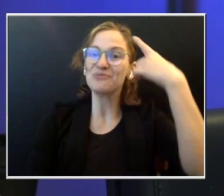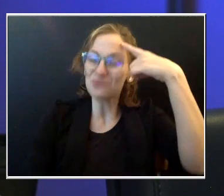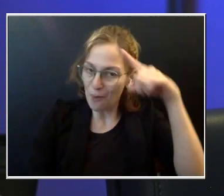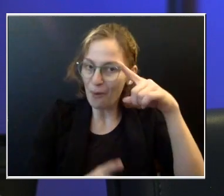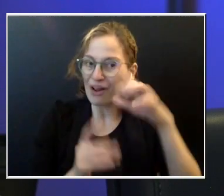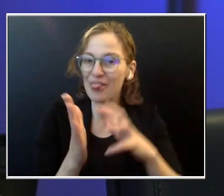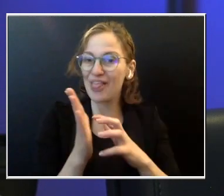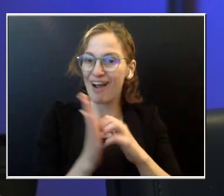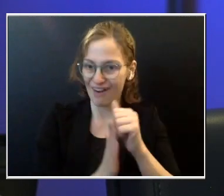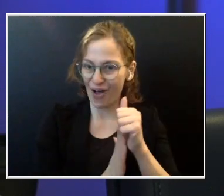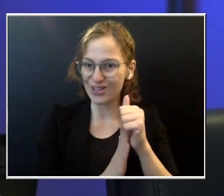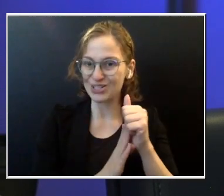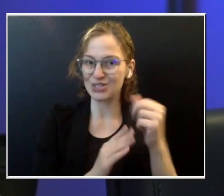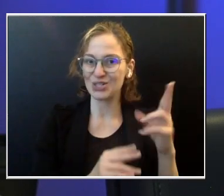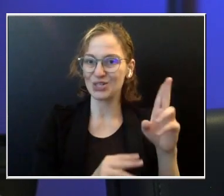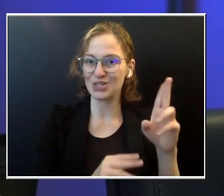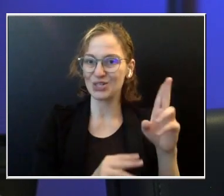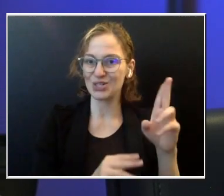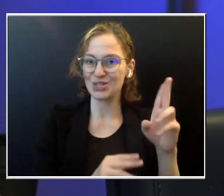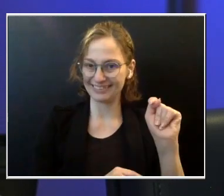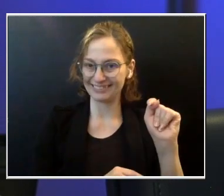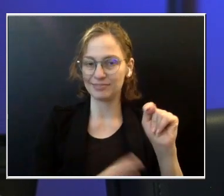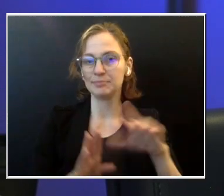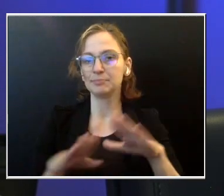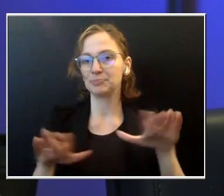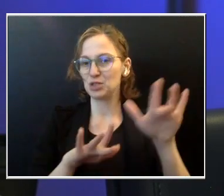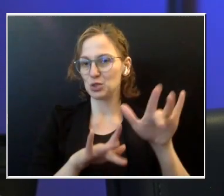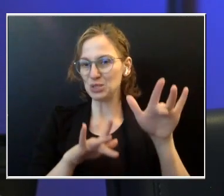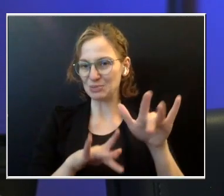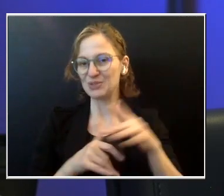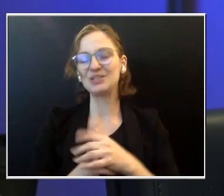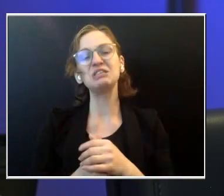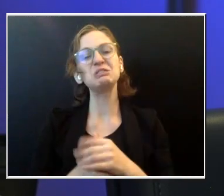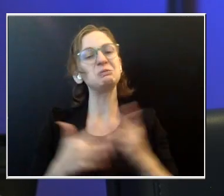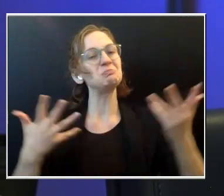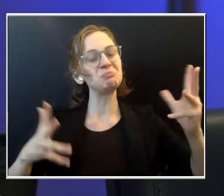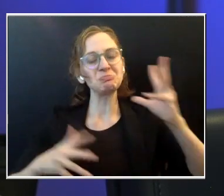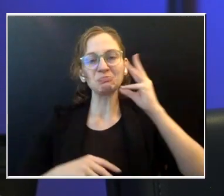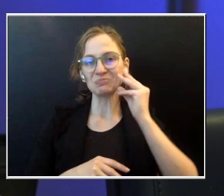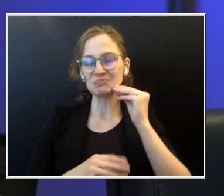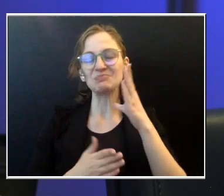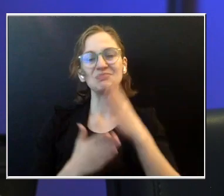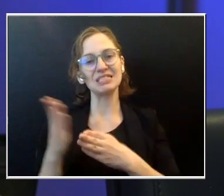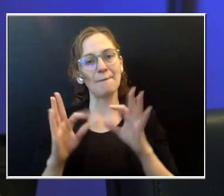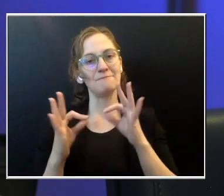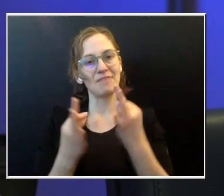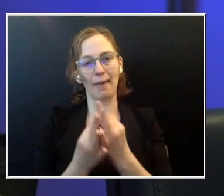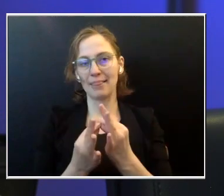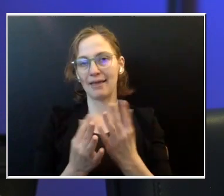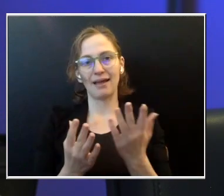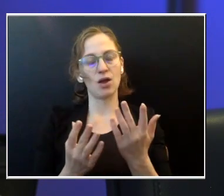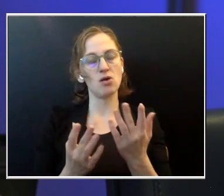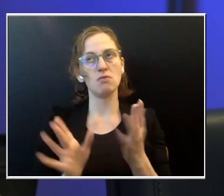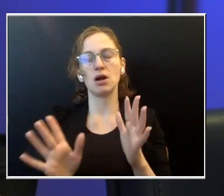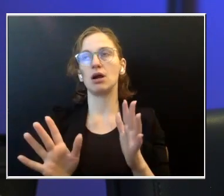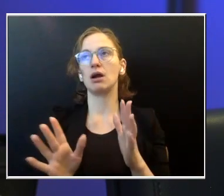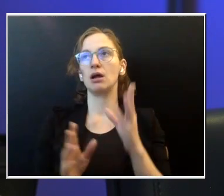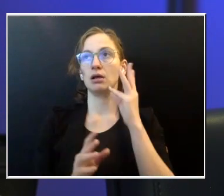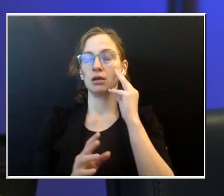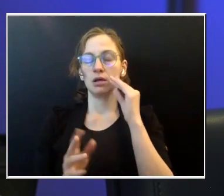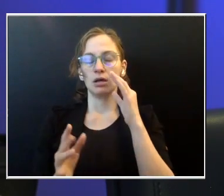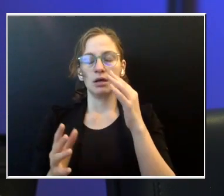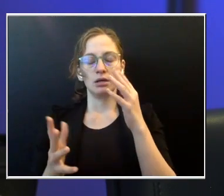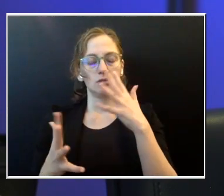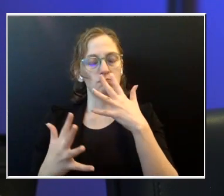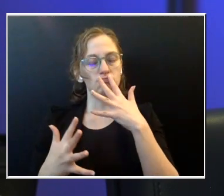Mercy, so I'd had some experience with families who were in the midst of devastating diagnoses. And